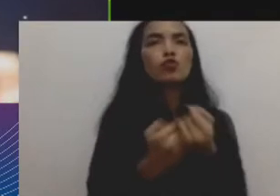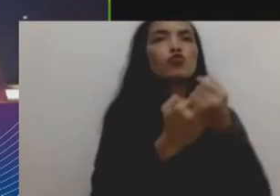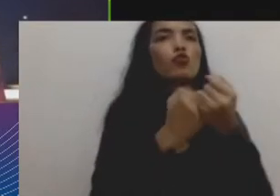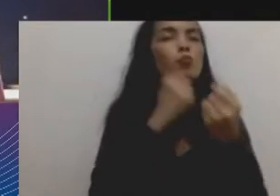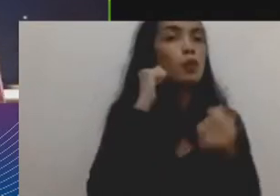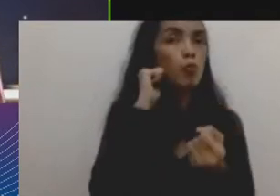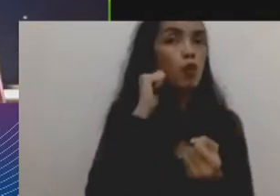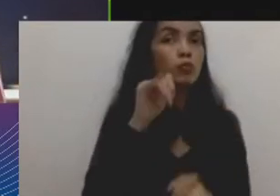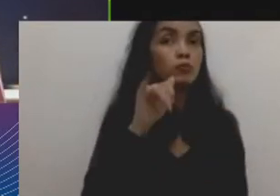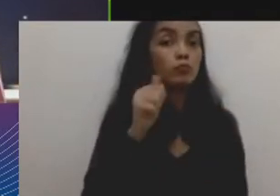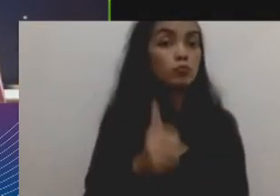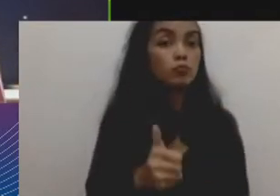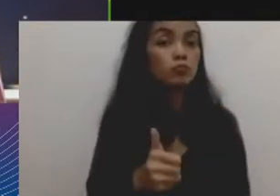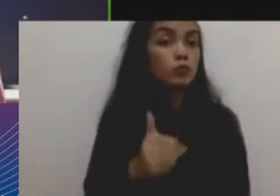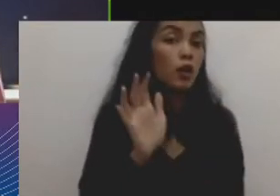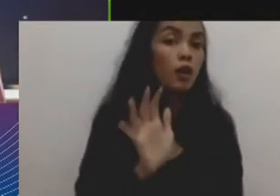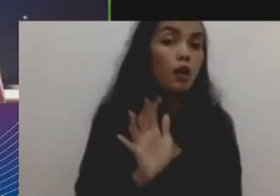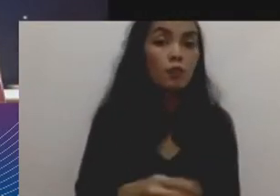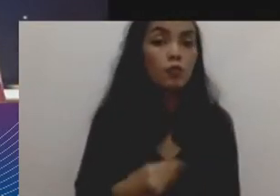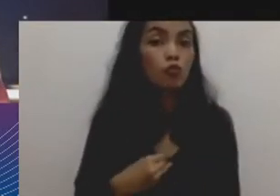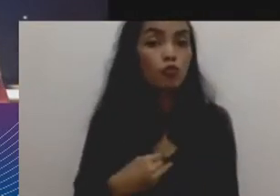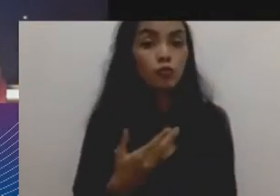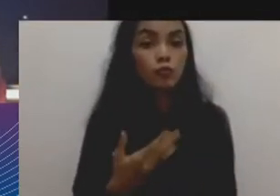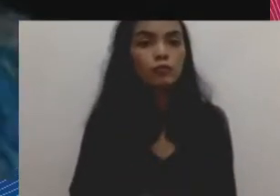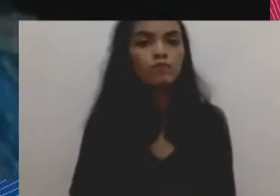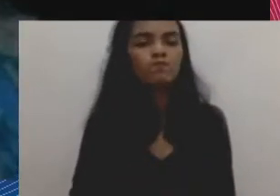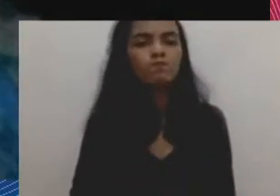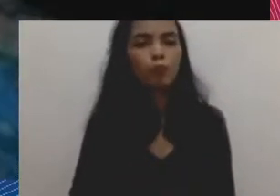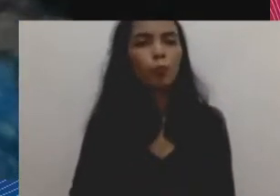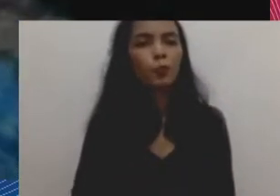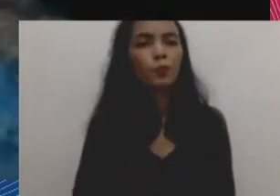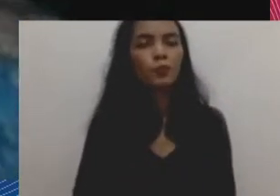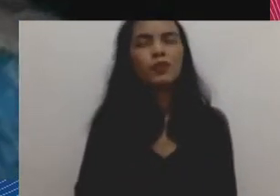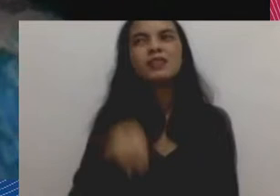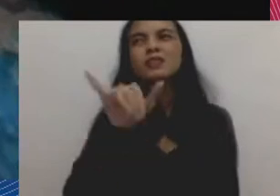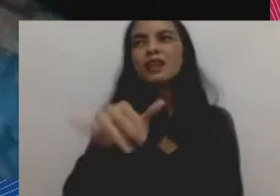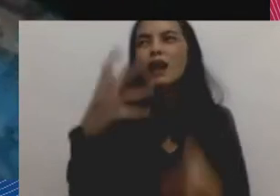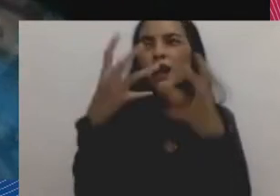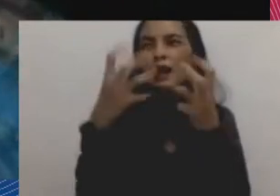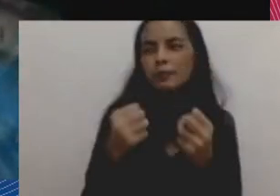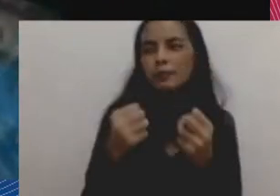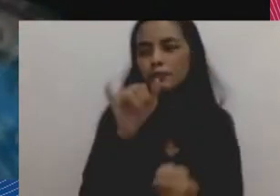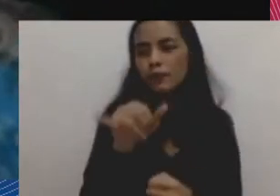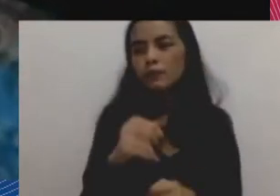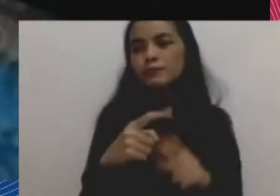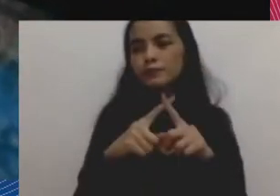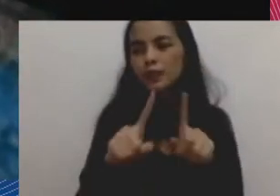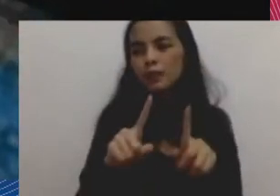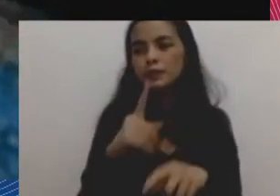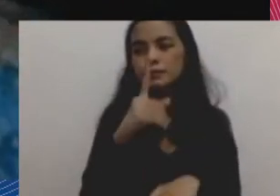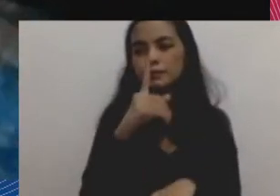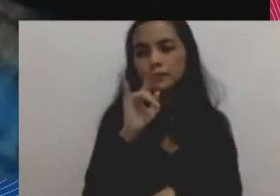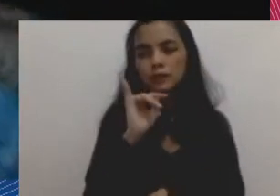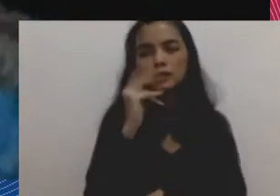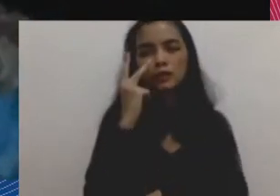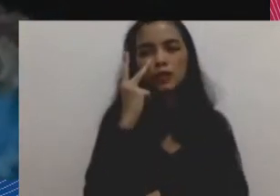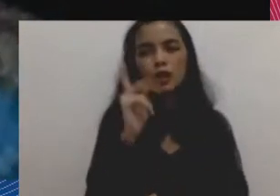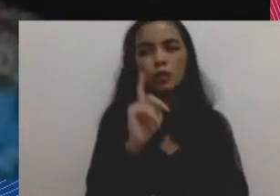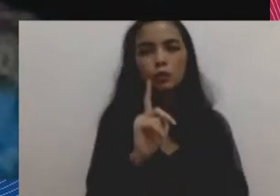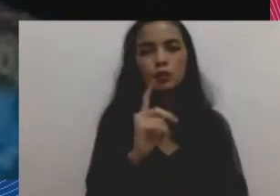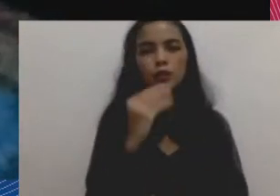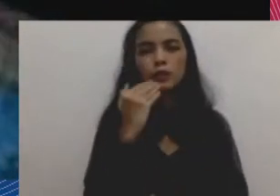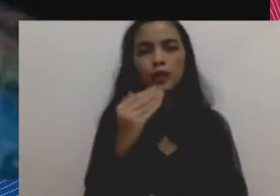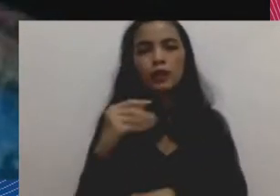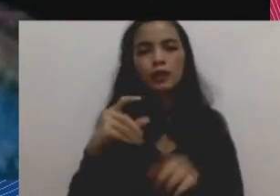pada perempuan, Ibu? Ya, tentu saya berharap. I hope so, but let's see. I'm going to ask Ibu